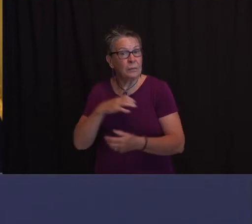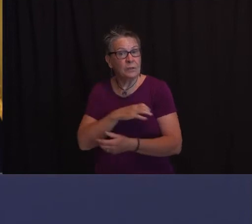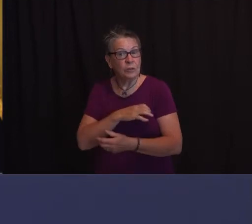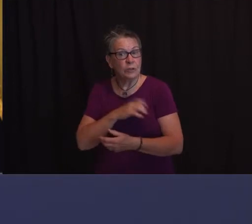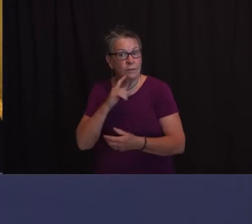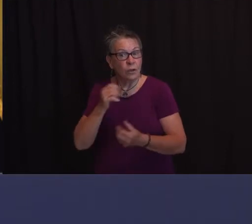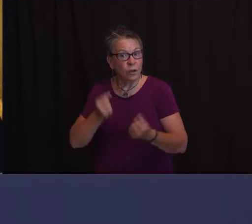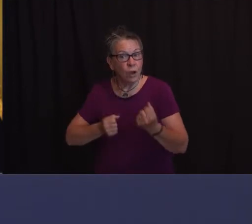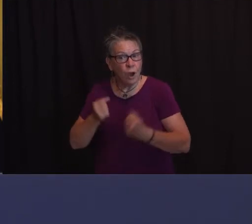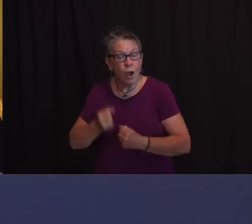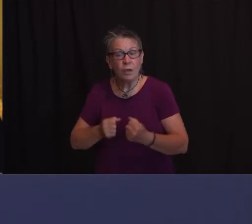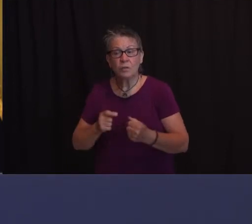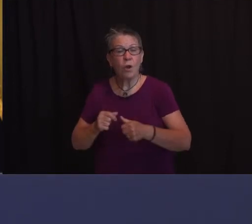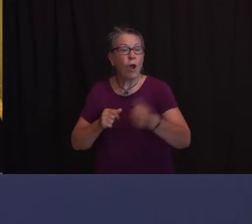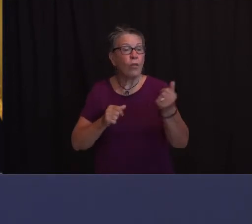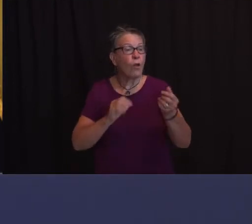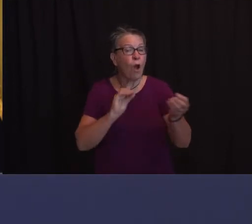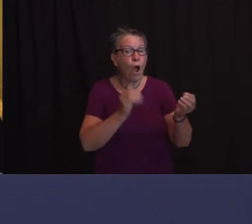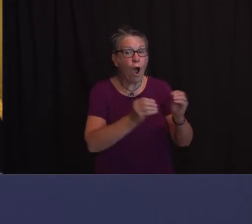happen.